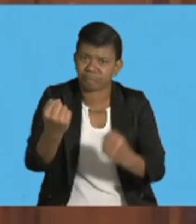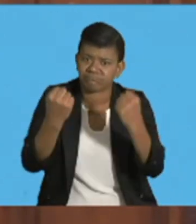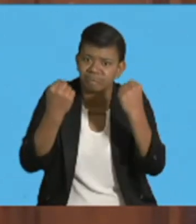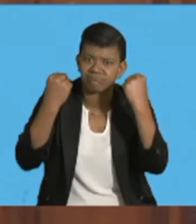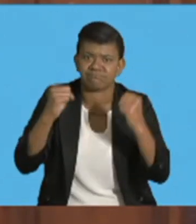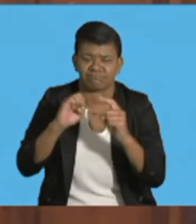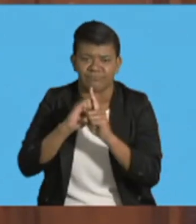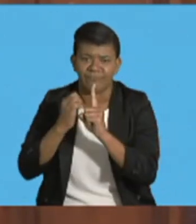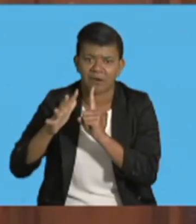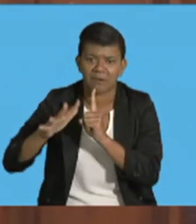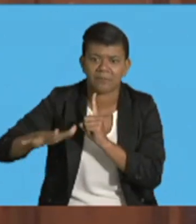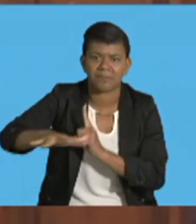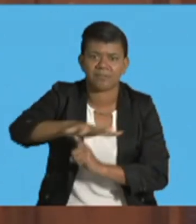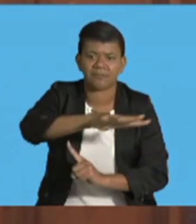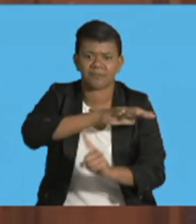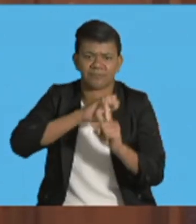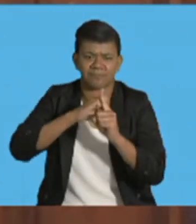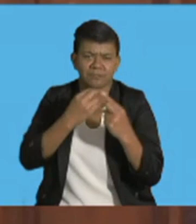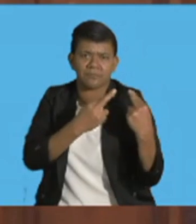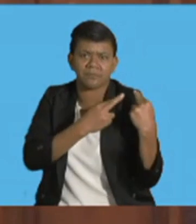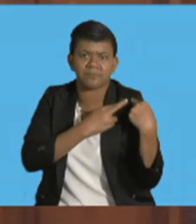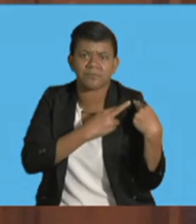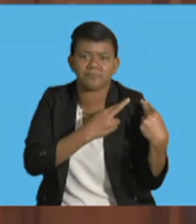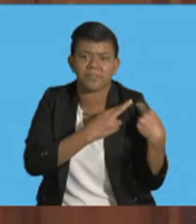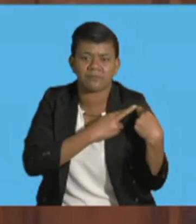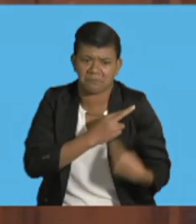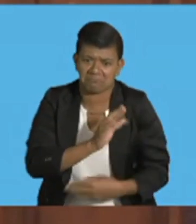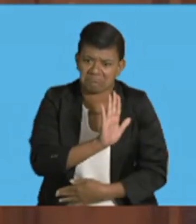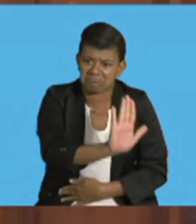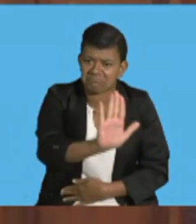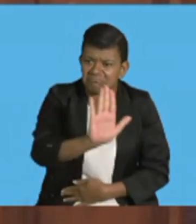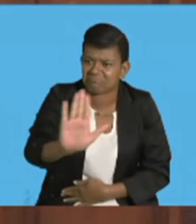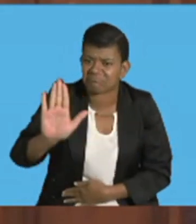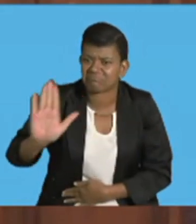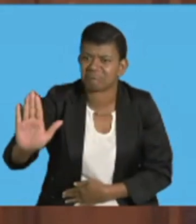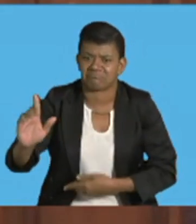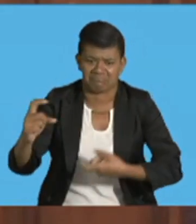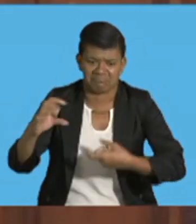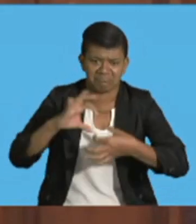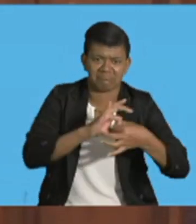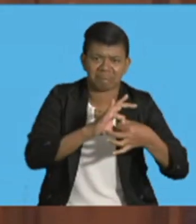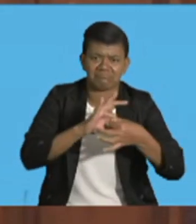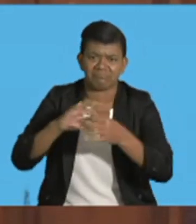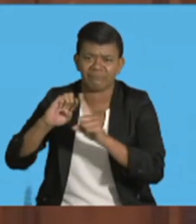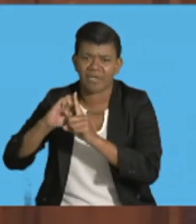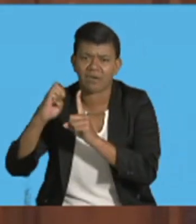twice at home. At home because I'm in Fiji, and at home because I am in the Parliament.